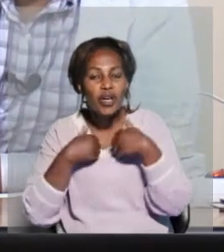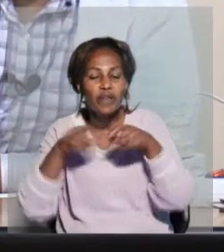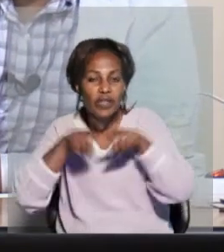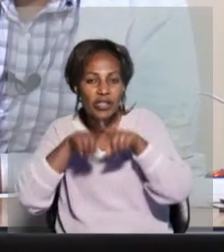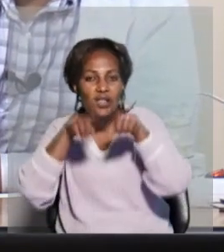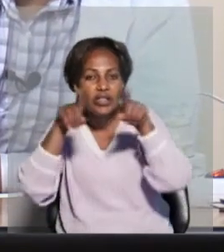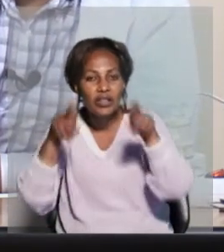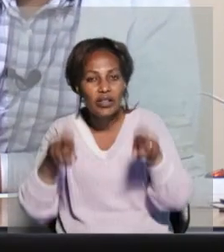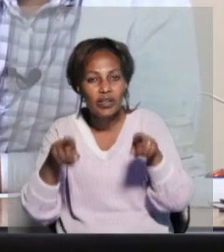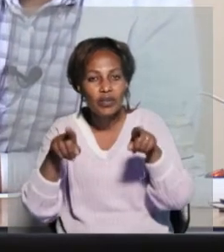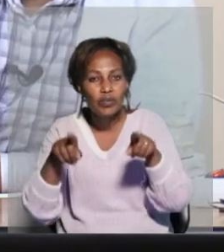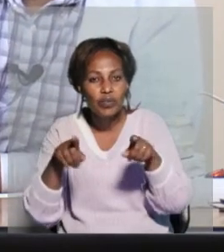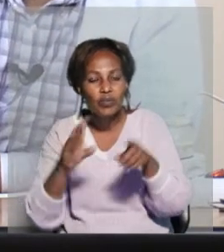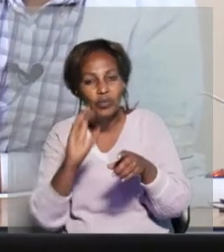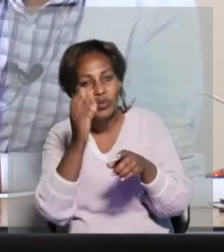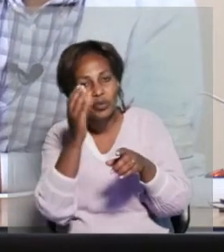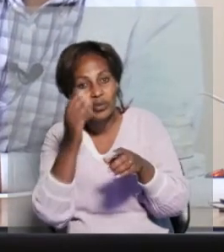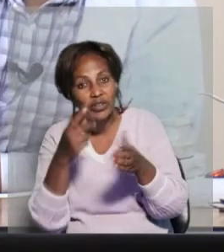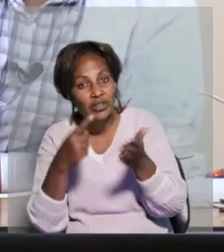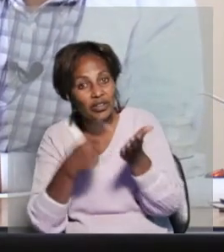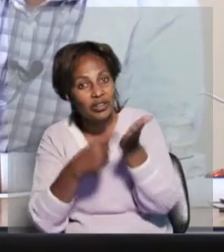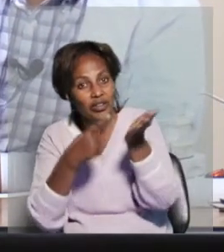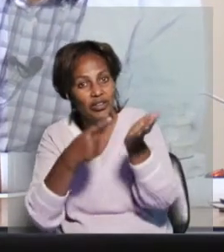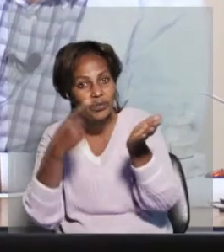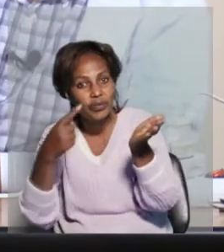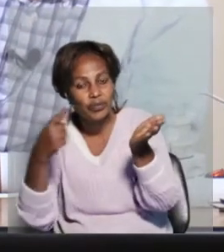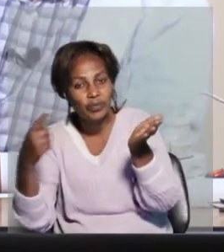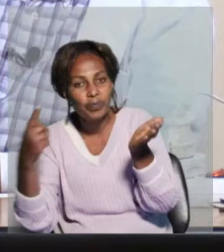different bulbs here.